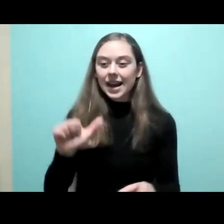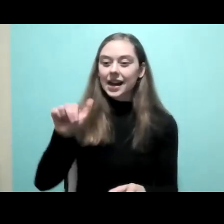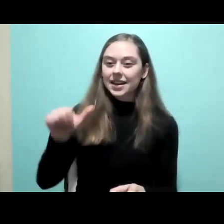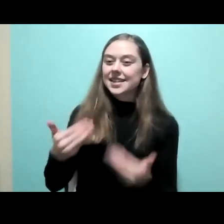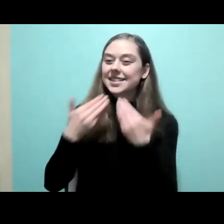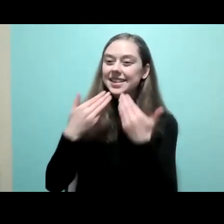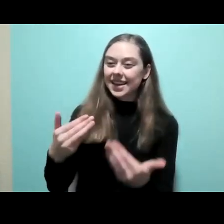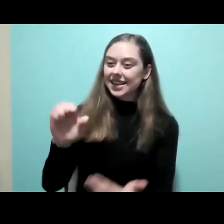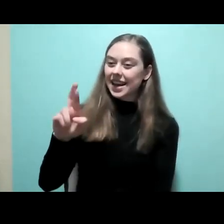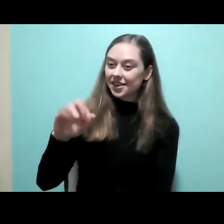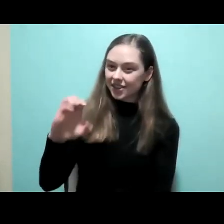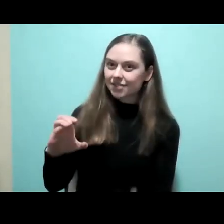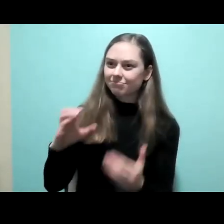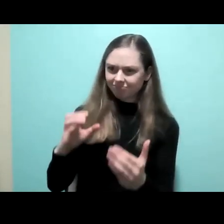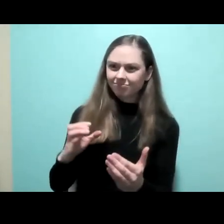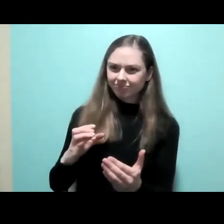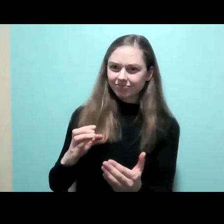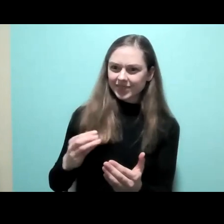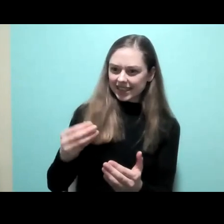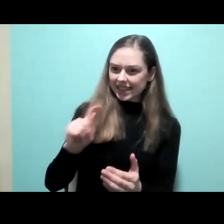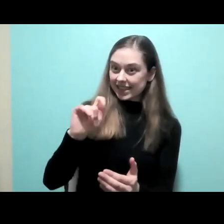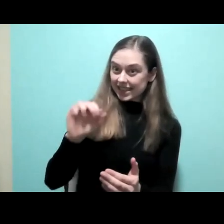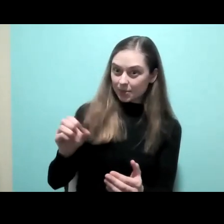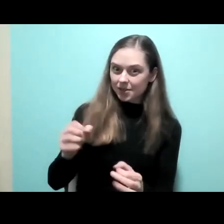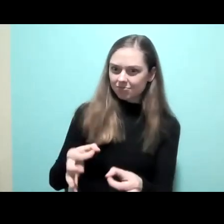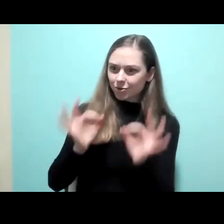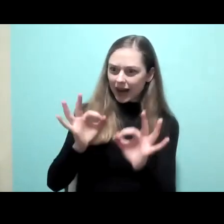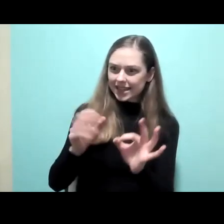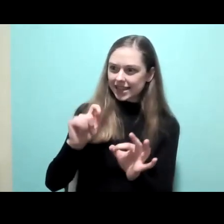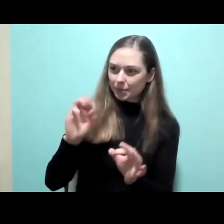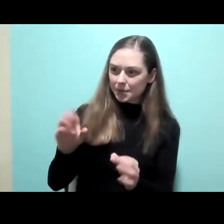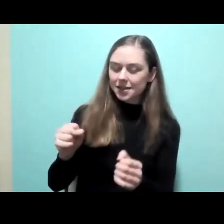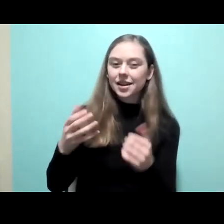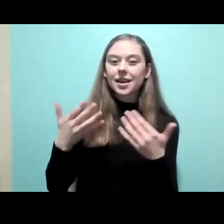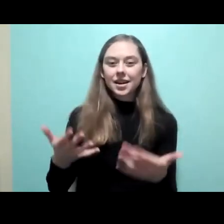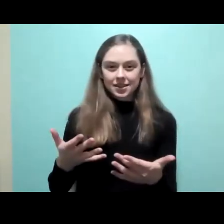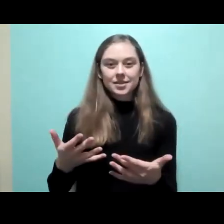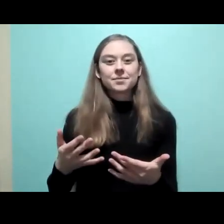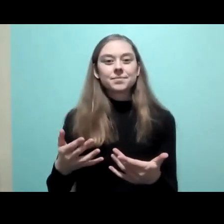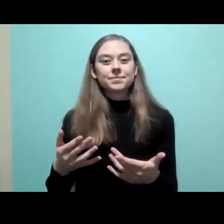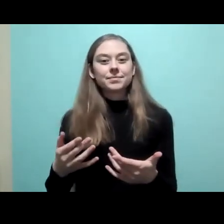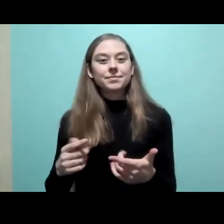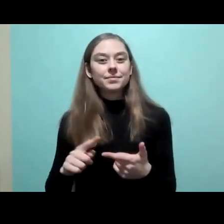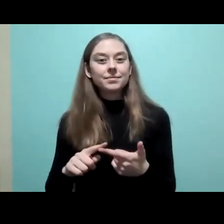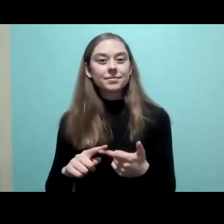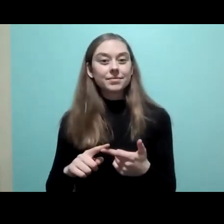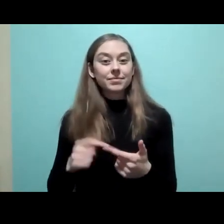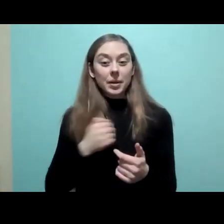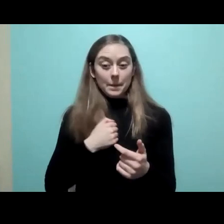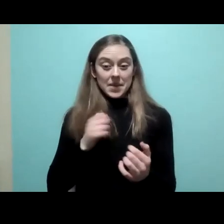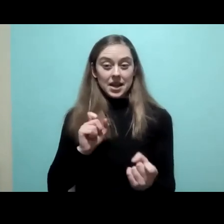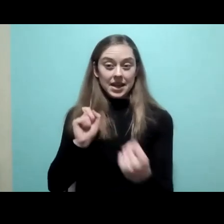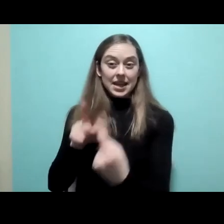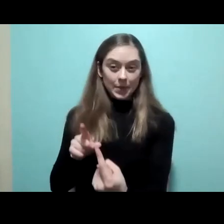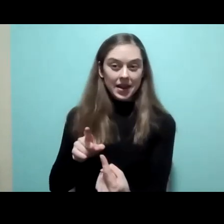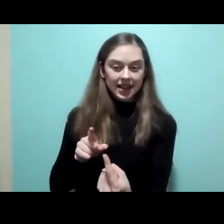Thanks, Eric. That was brilliant. Thanks very much. Some really useful little tips there to keep. I kind of touched on last week in my email as well that